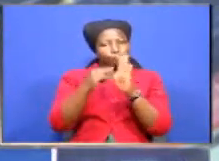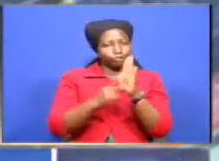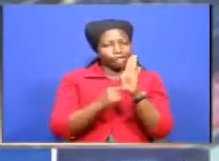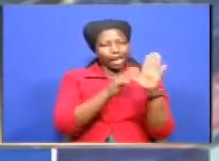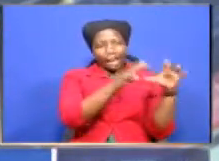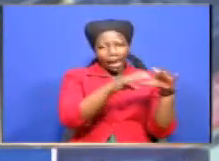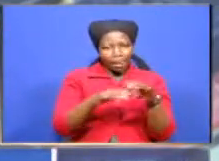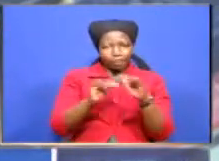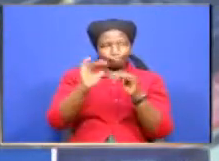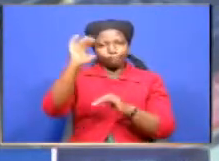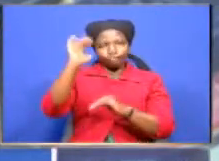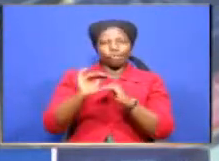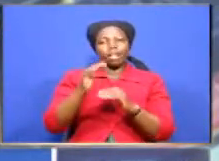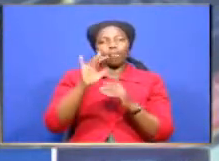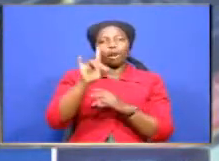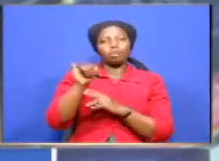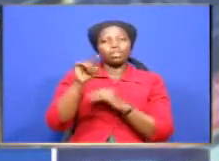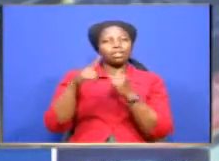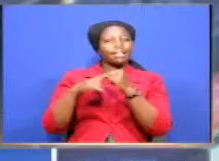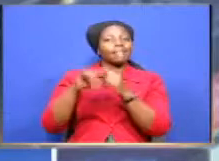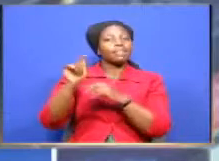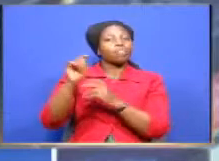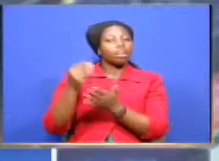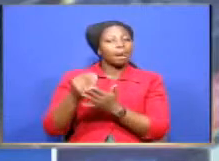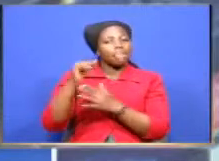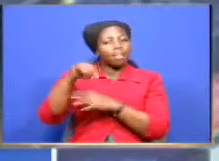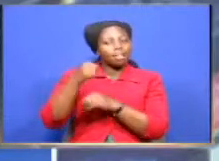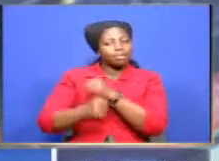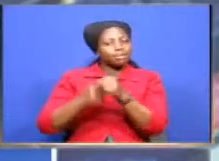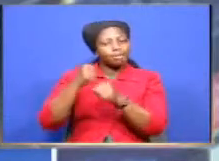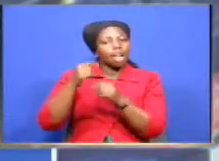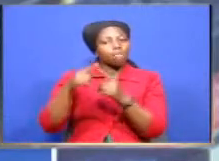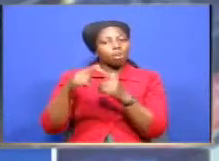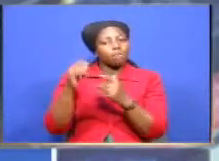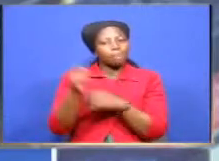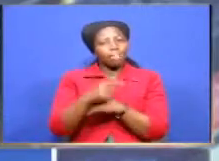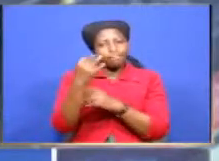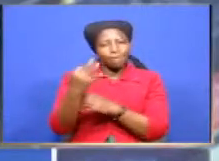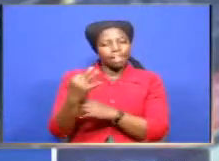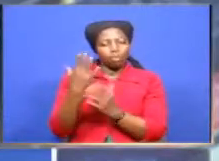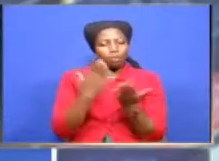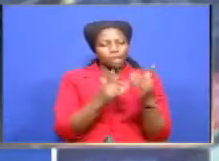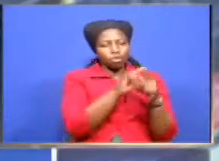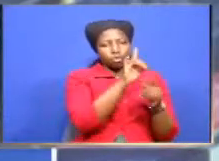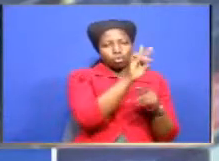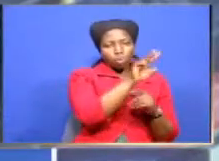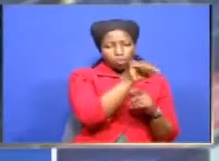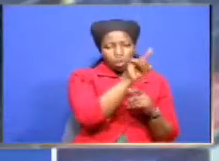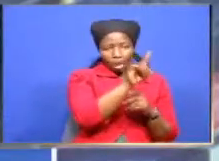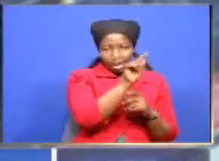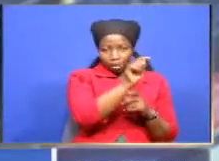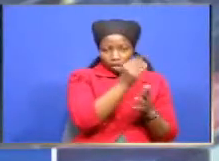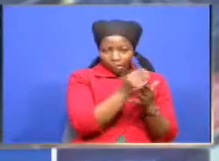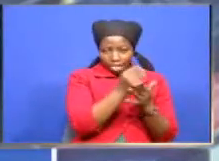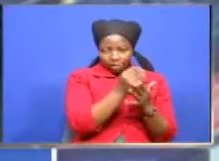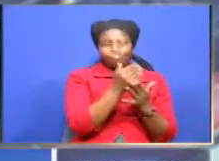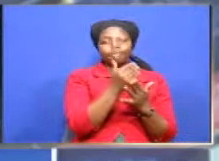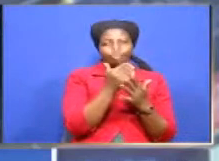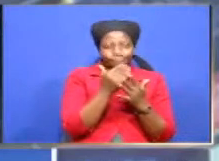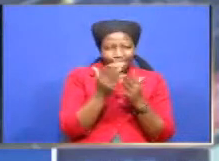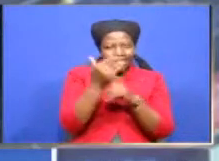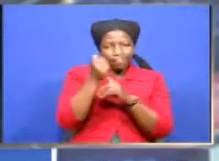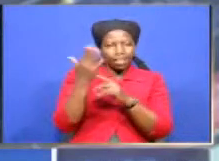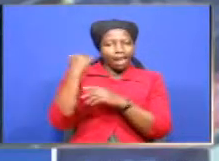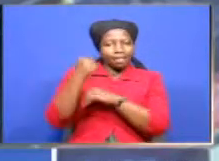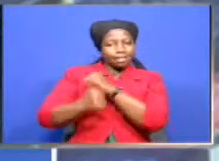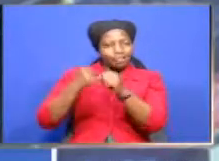to 1.6 trillion shillings this year to March, compared to 2.1 trillion shillings registered last year, according